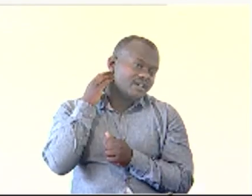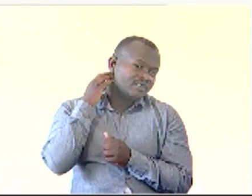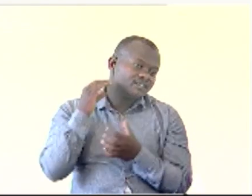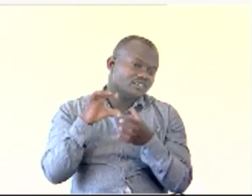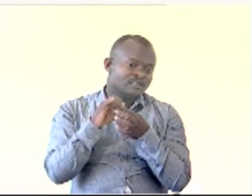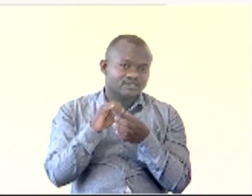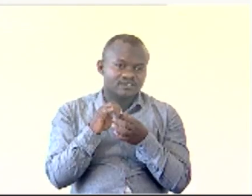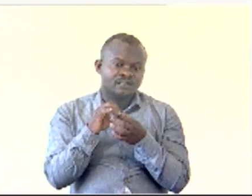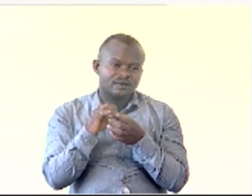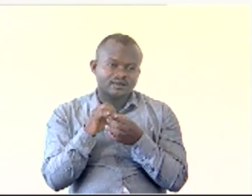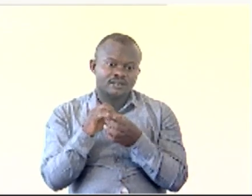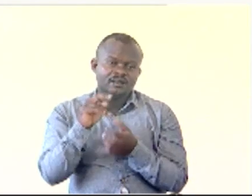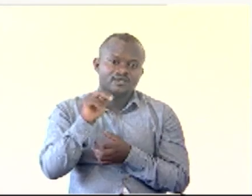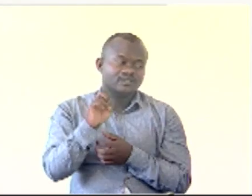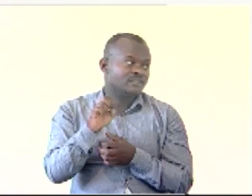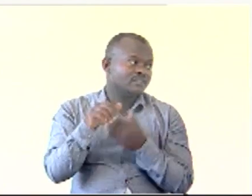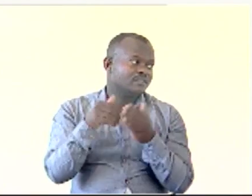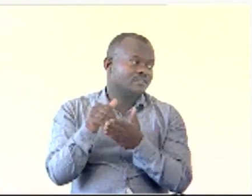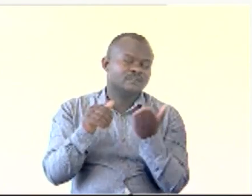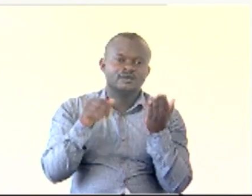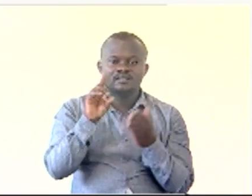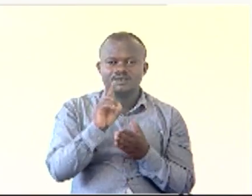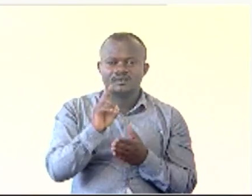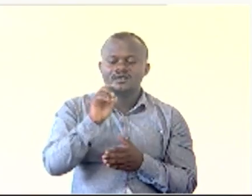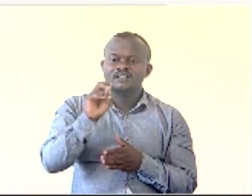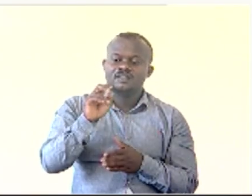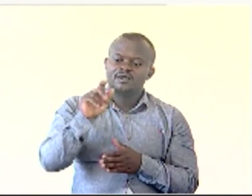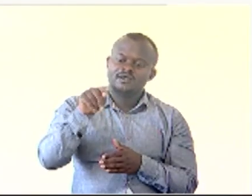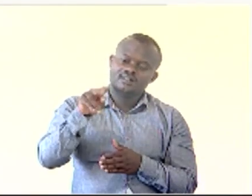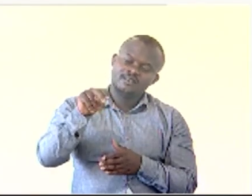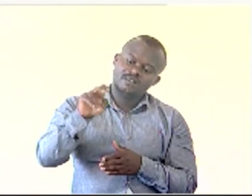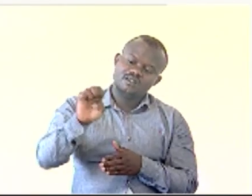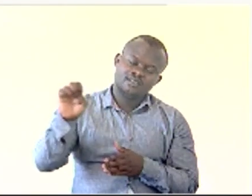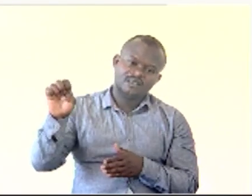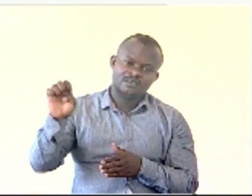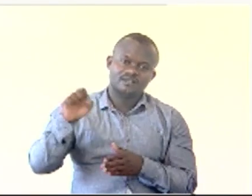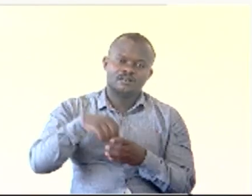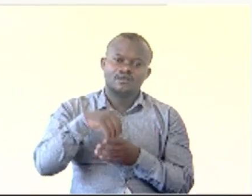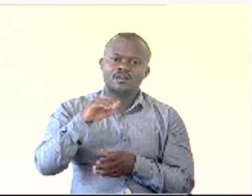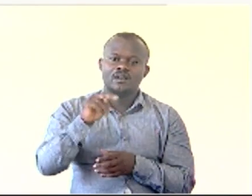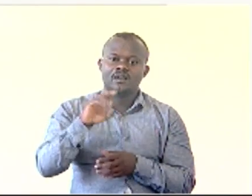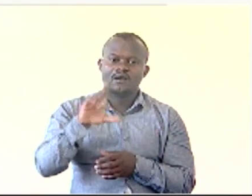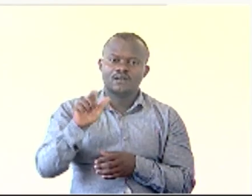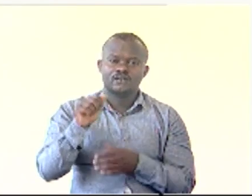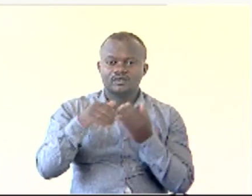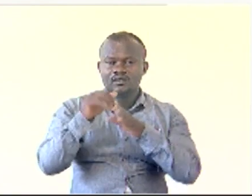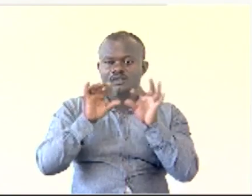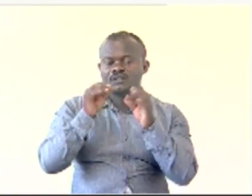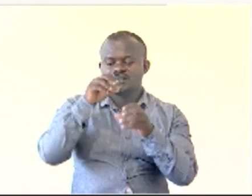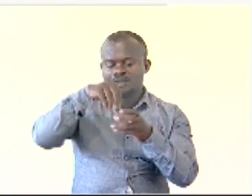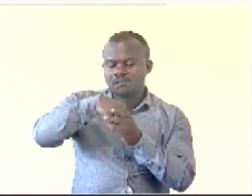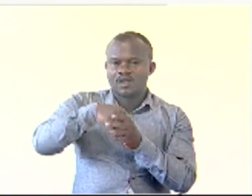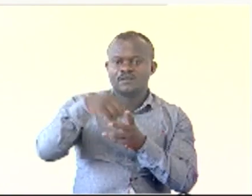knee joint. D, knee joint, ankle joint. So you choose among of